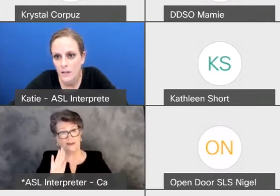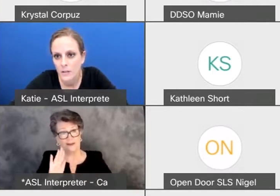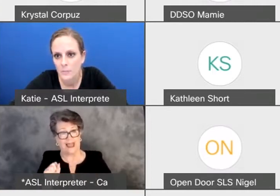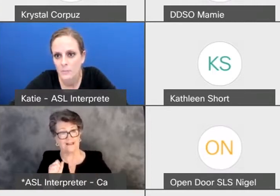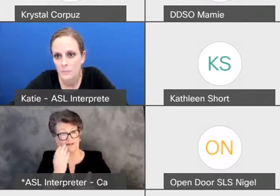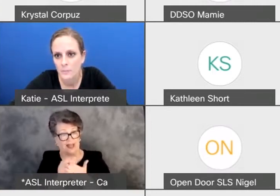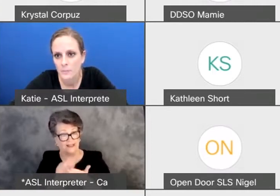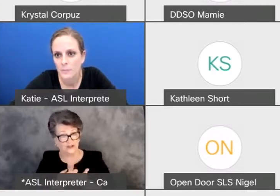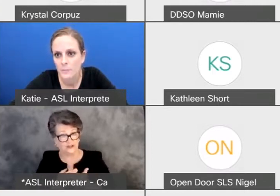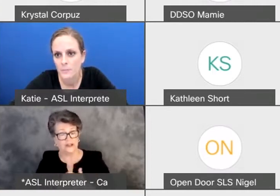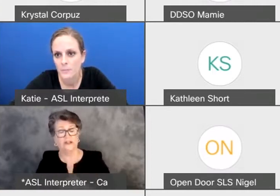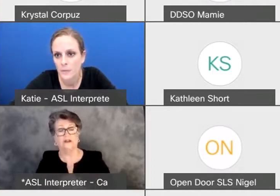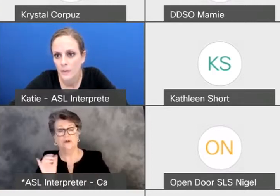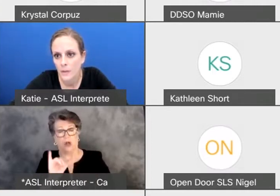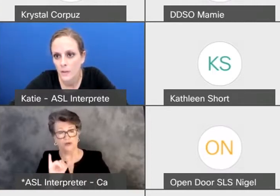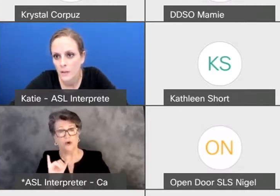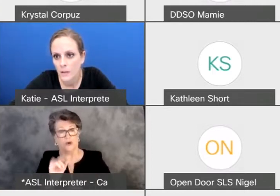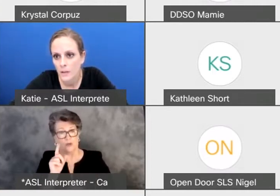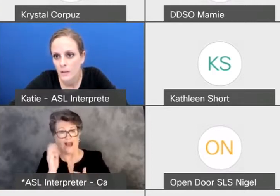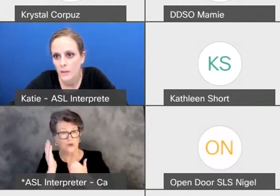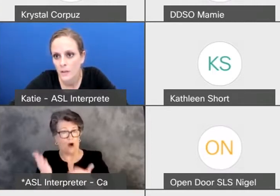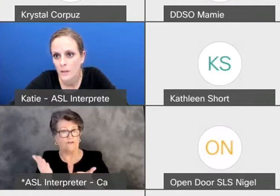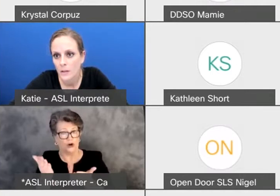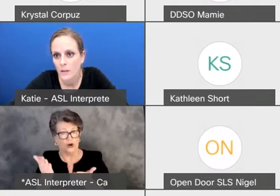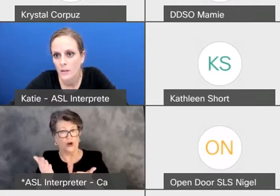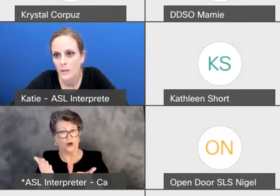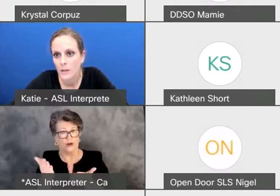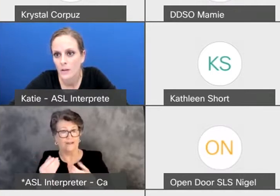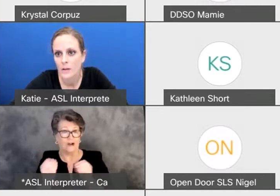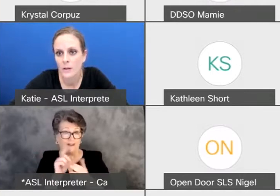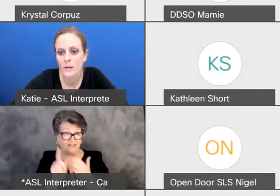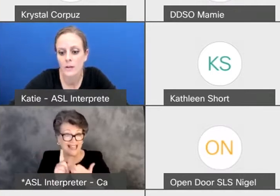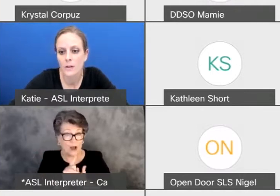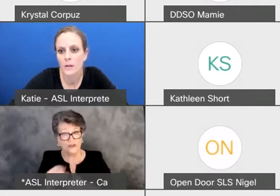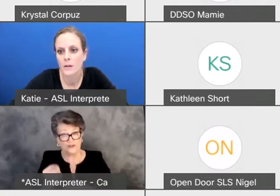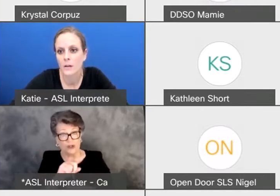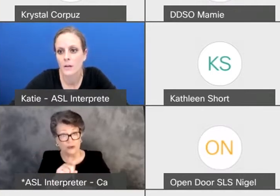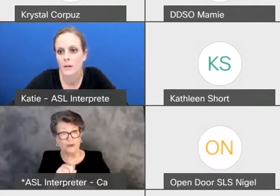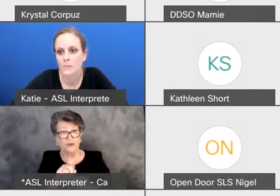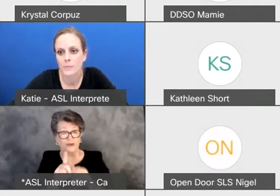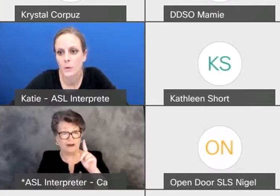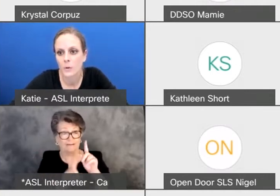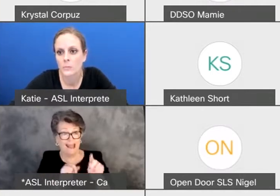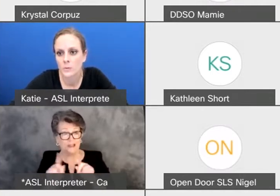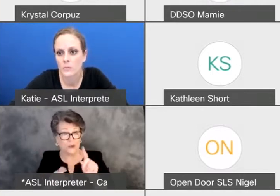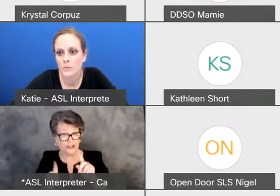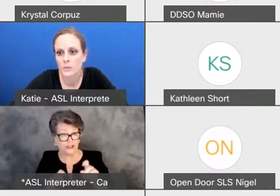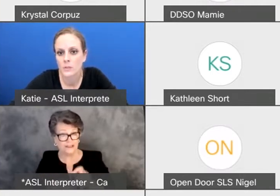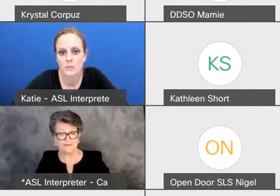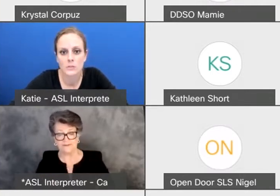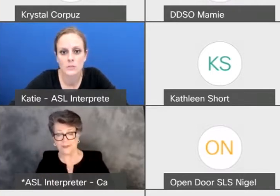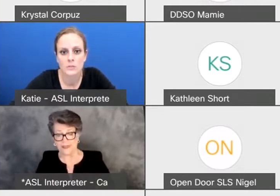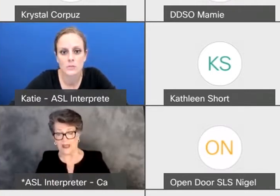where we're also going to have to offer like office hours for you all to answer questions. And so